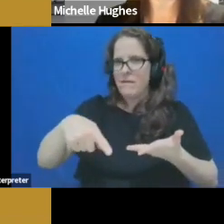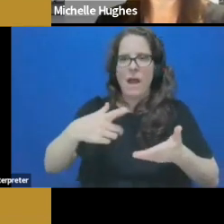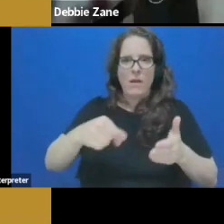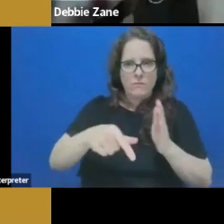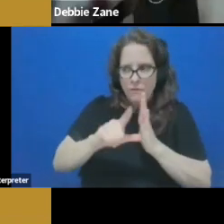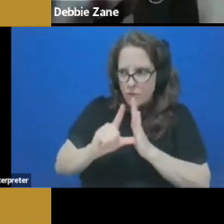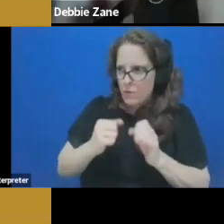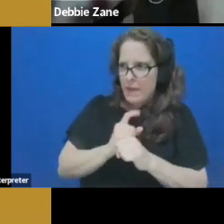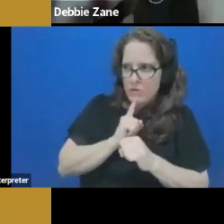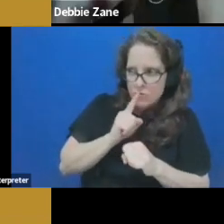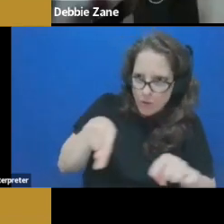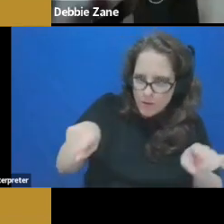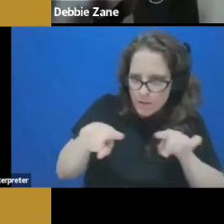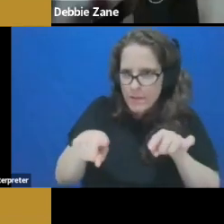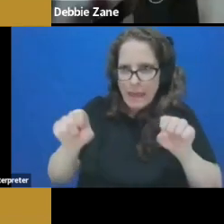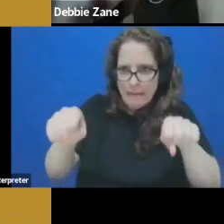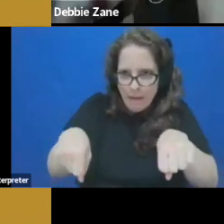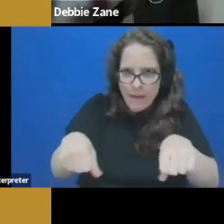basis.